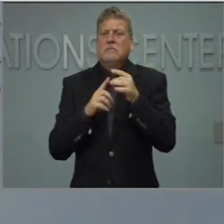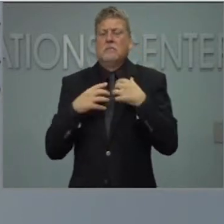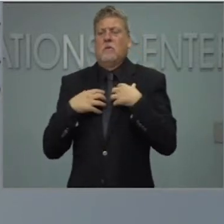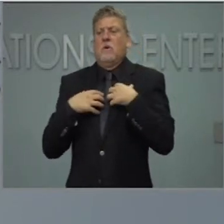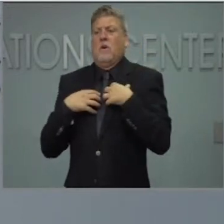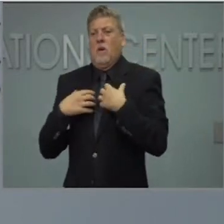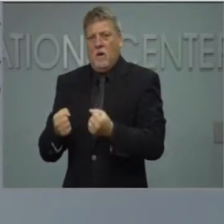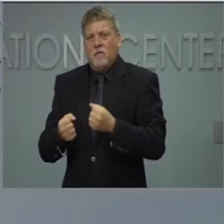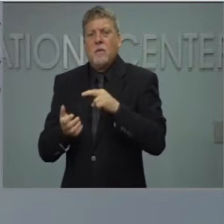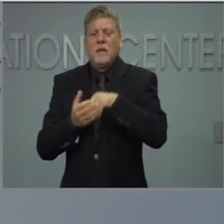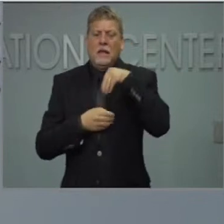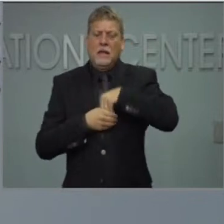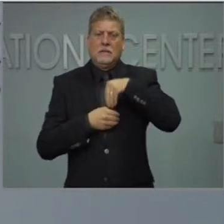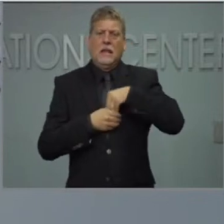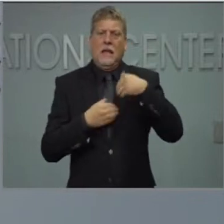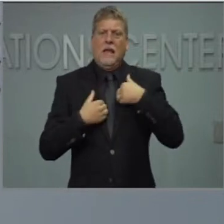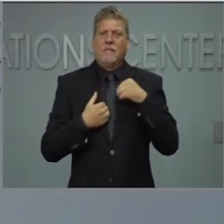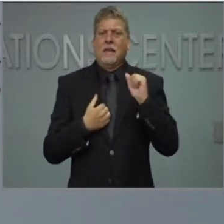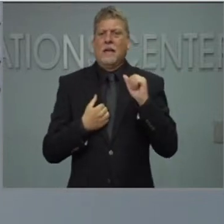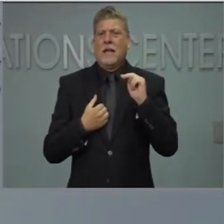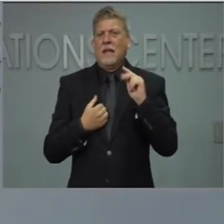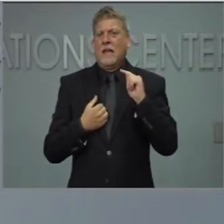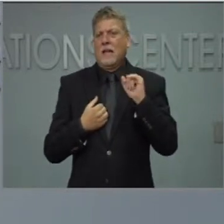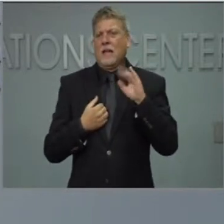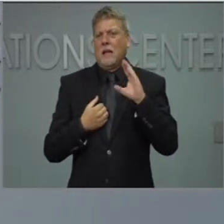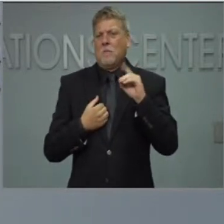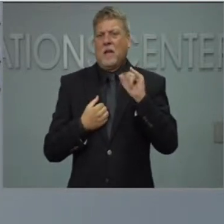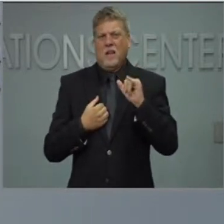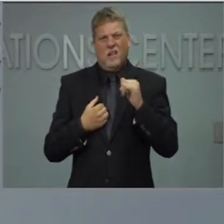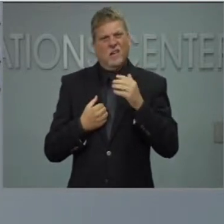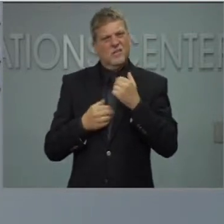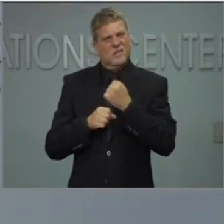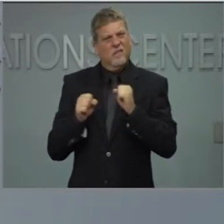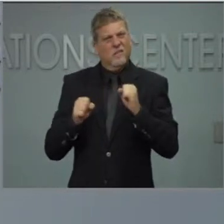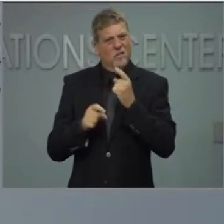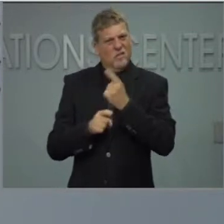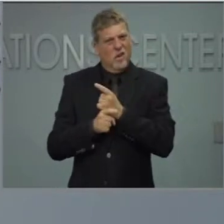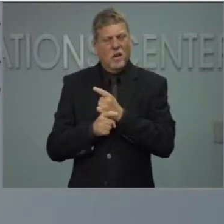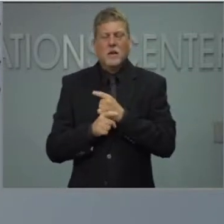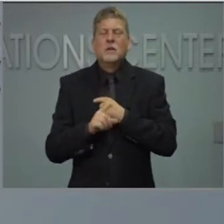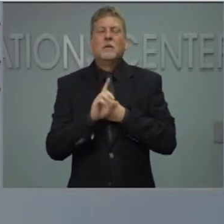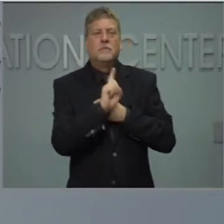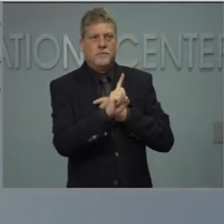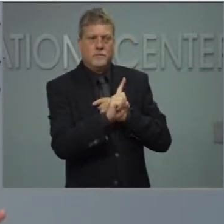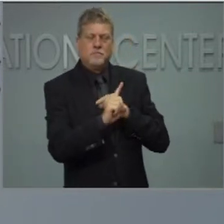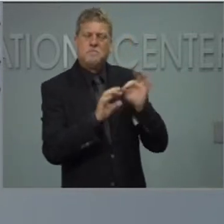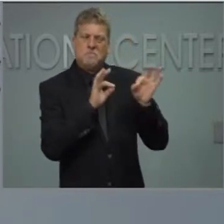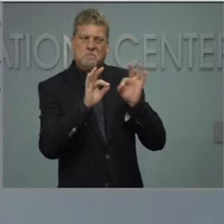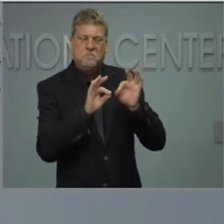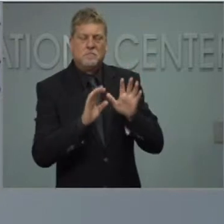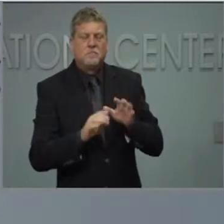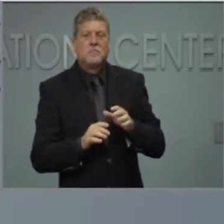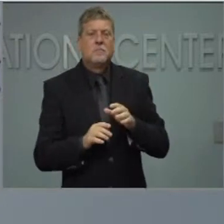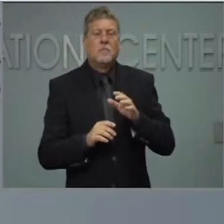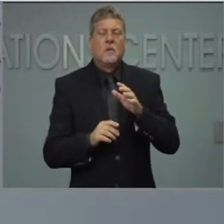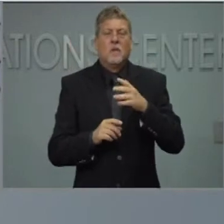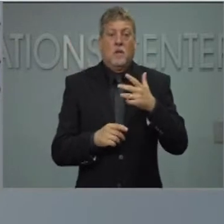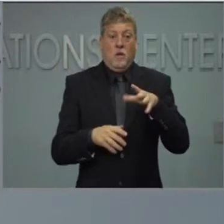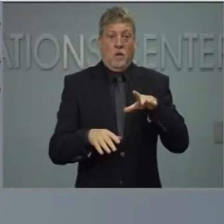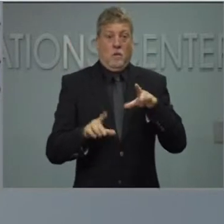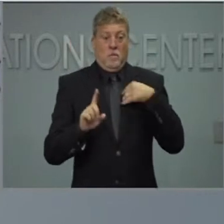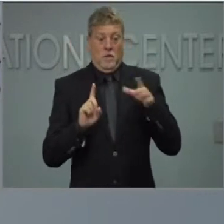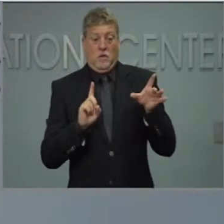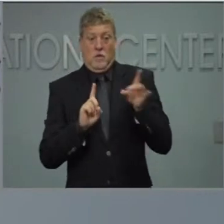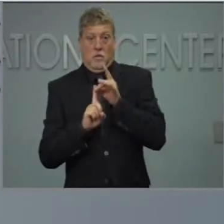antibodies from COVID-19? Yeah, so there's a very different way in which your body builds immunity when you get COVID and then you build